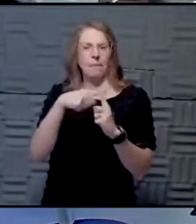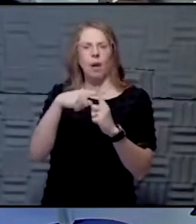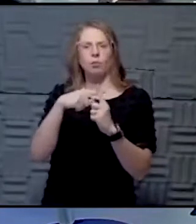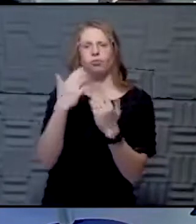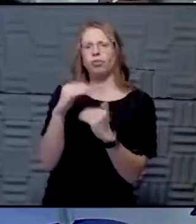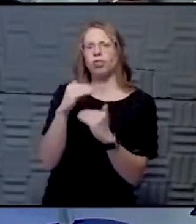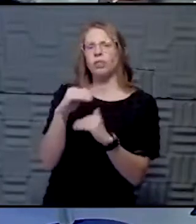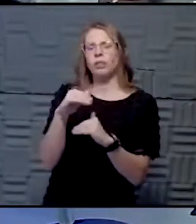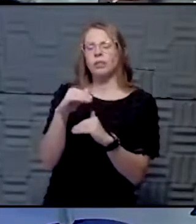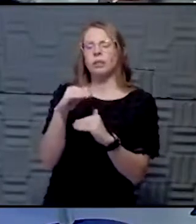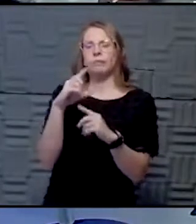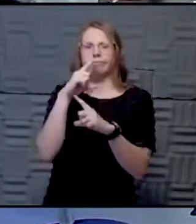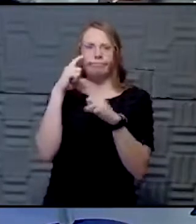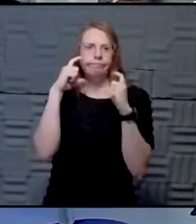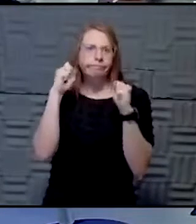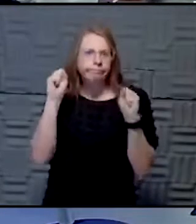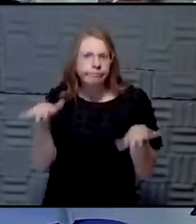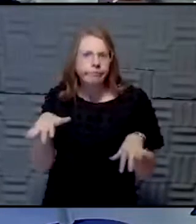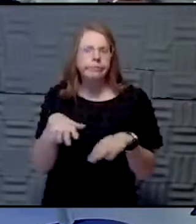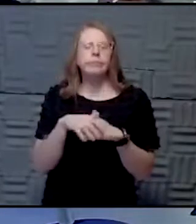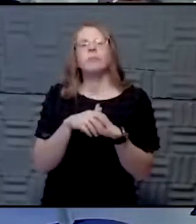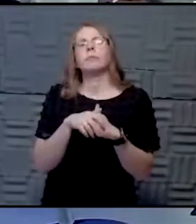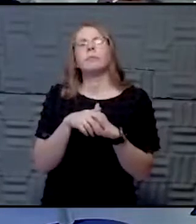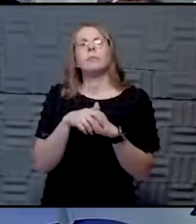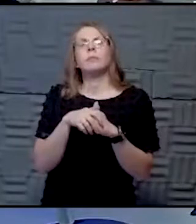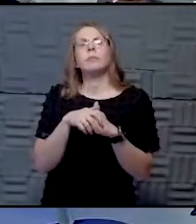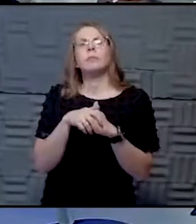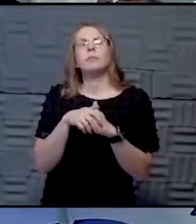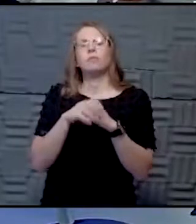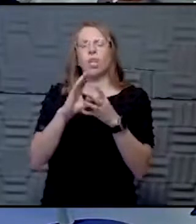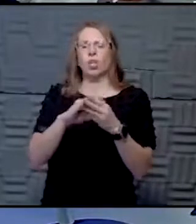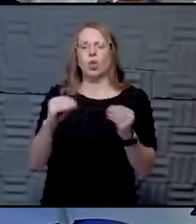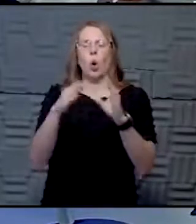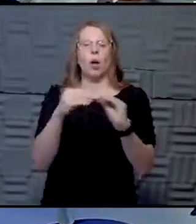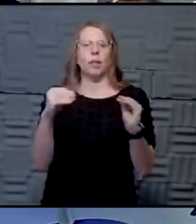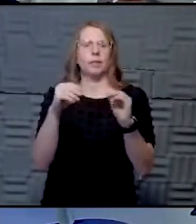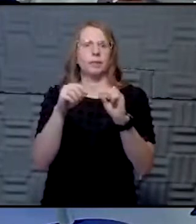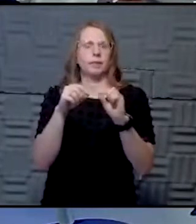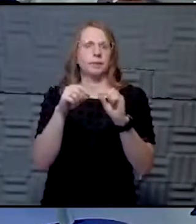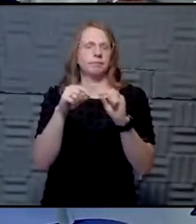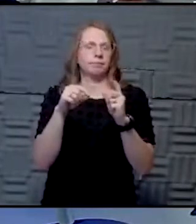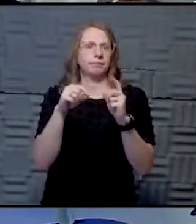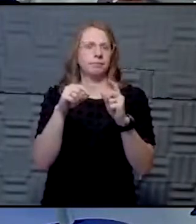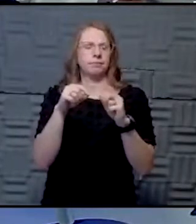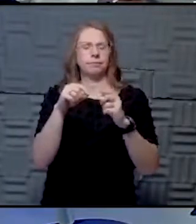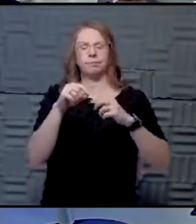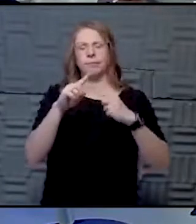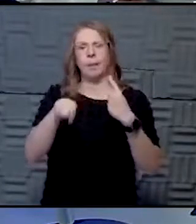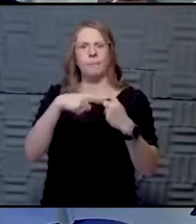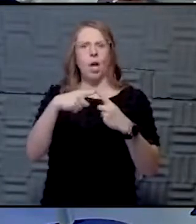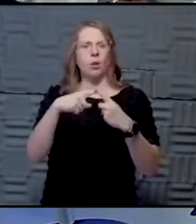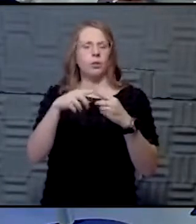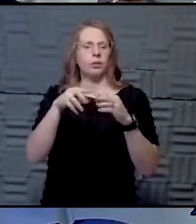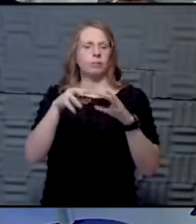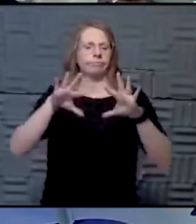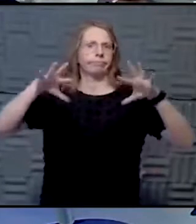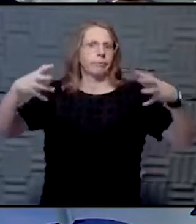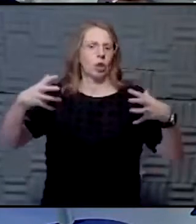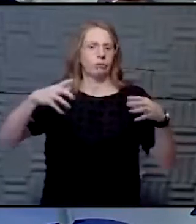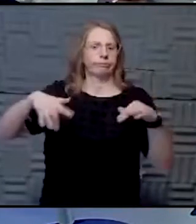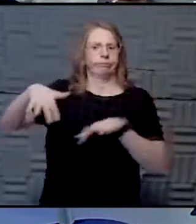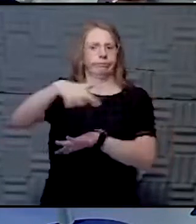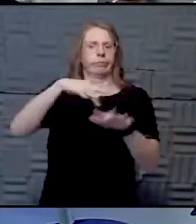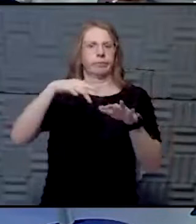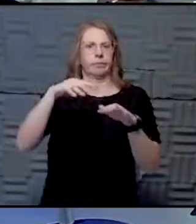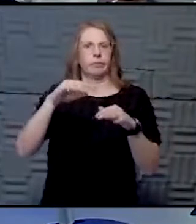restrictions going away. And there's this story that's been in the headlines about herd immunity and reports from health experts saying,